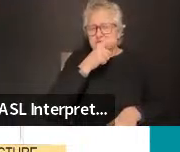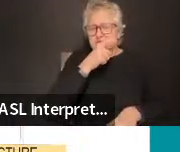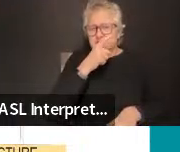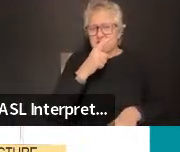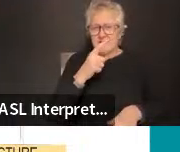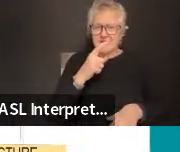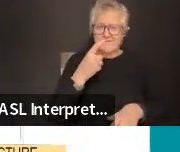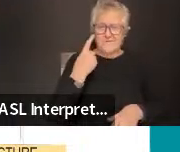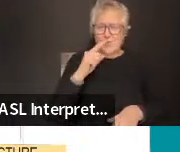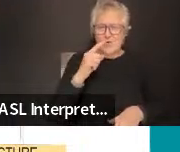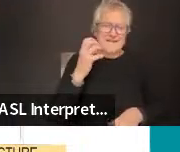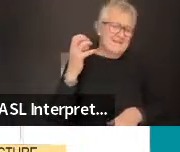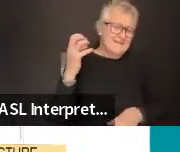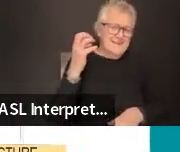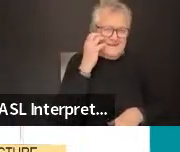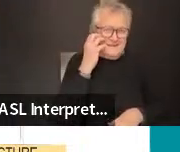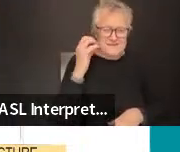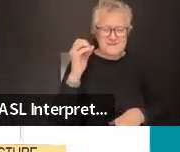the